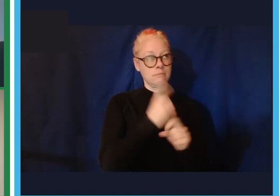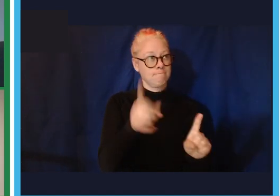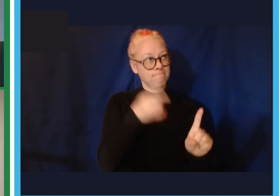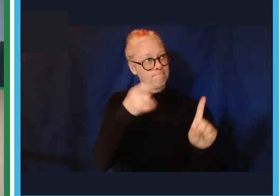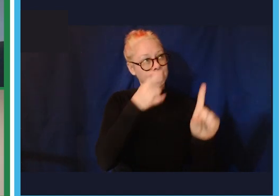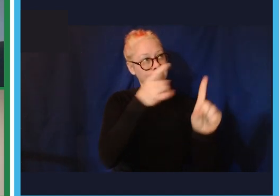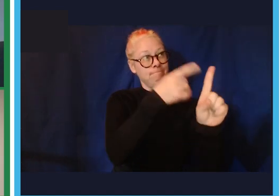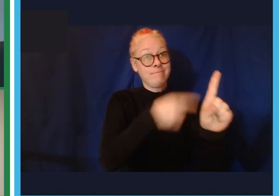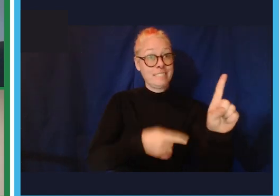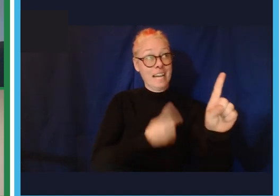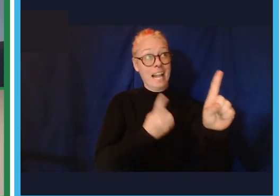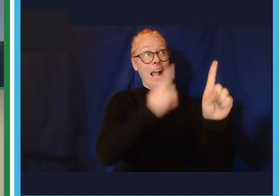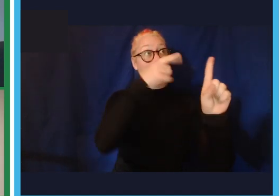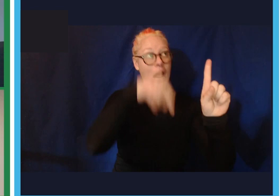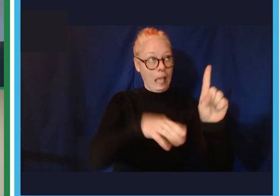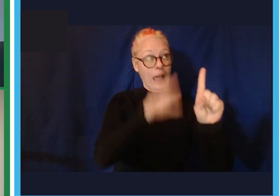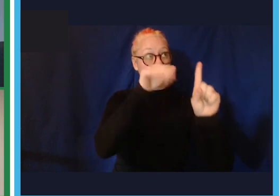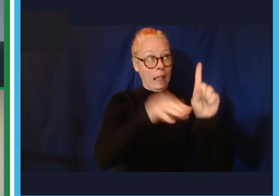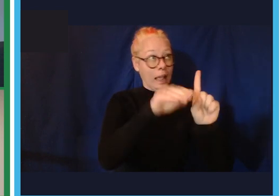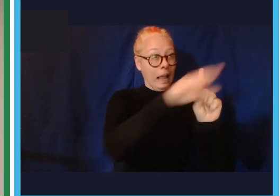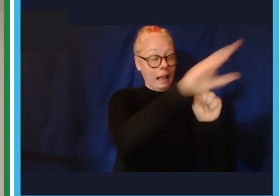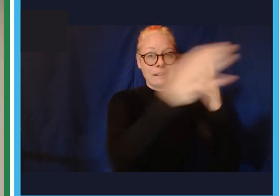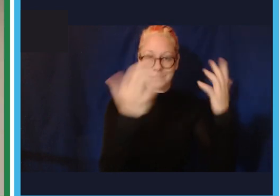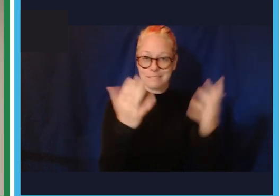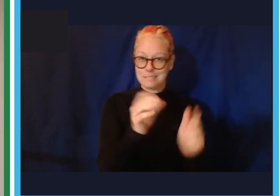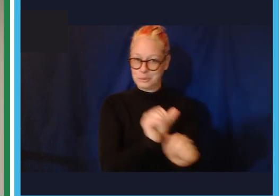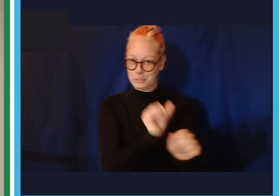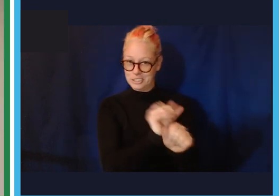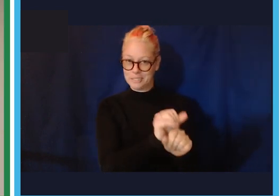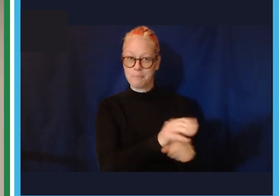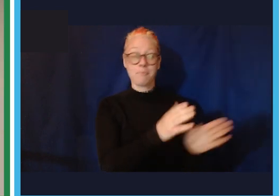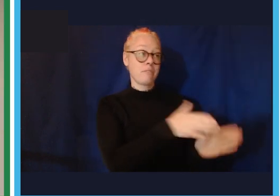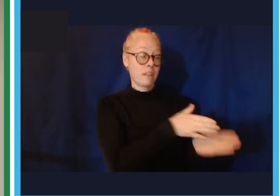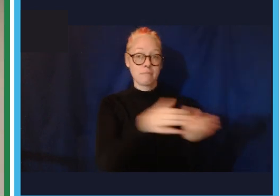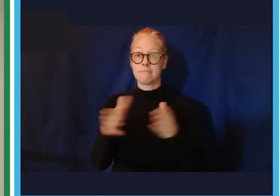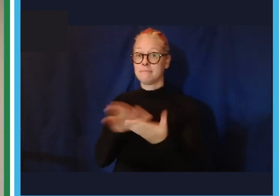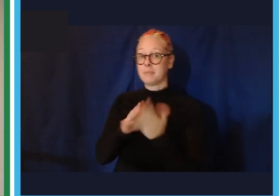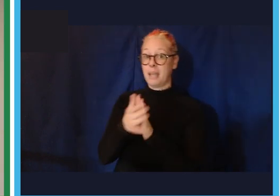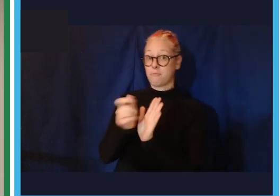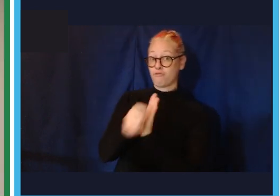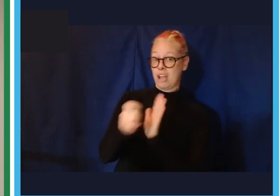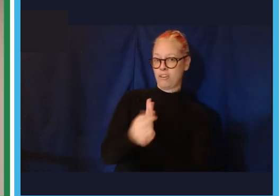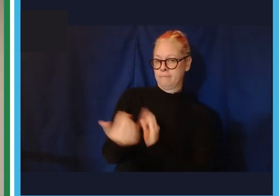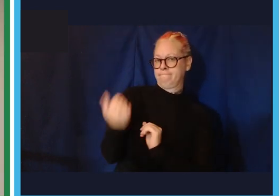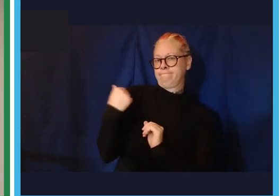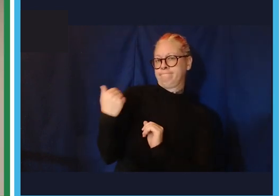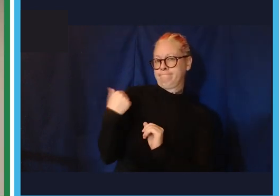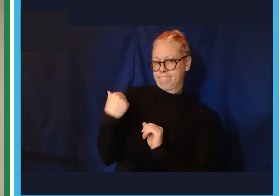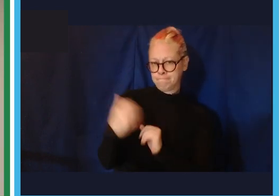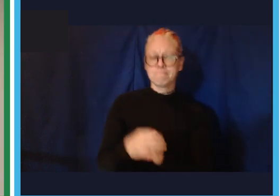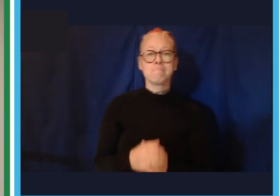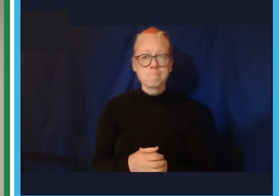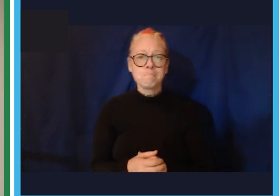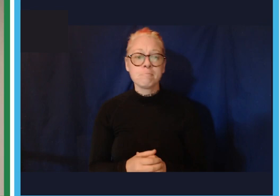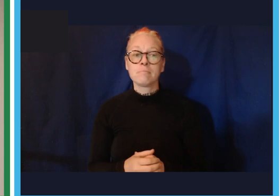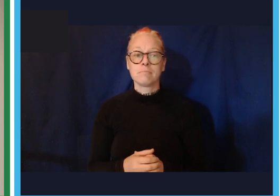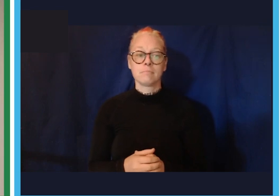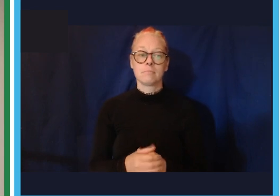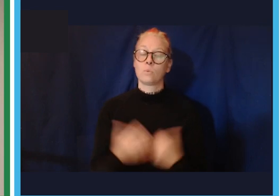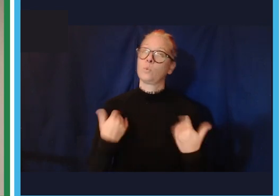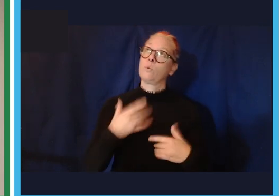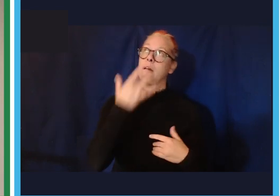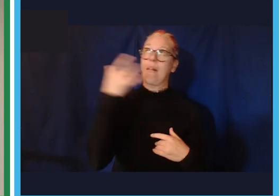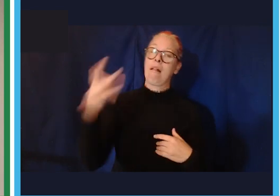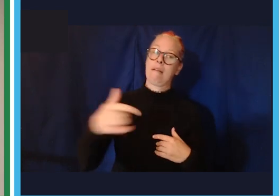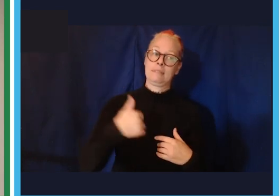I started out as an actor and spent many, many years pursuing that to varying levels of success. And then